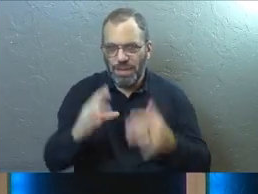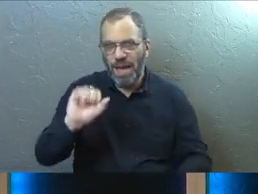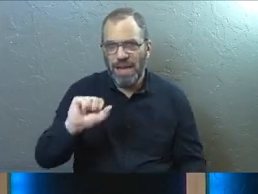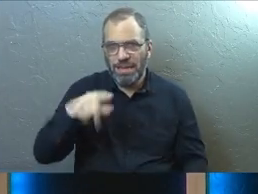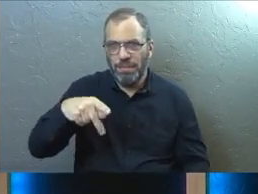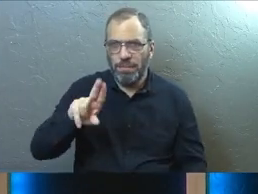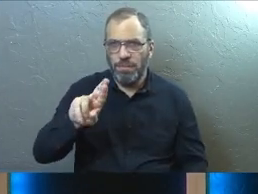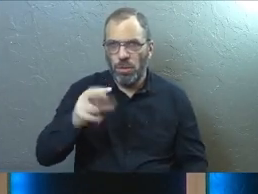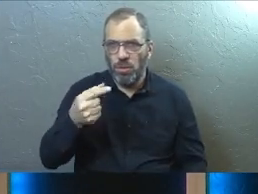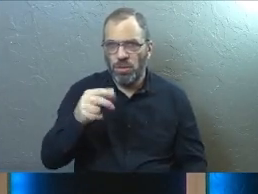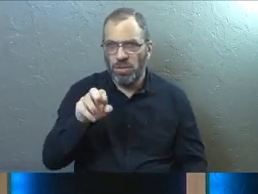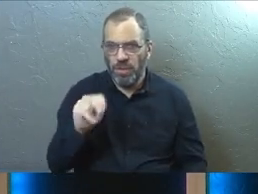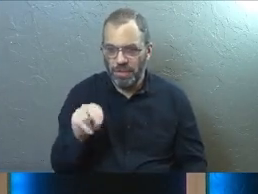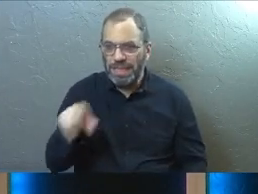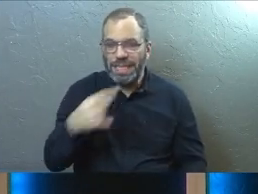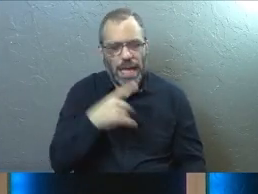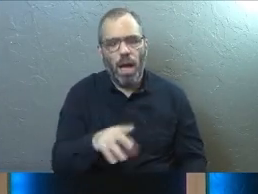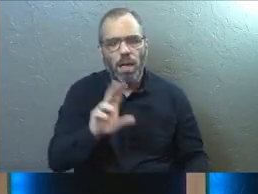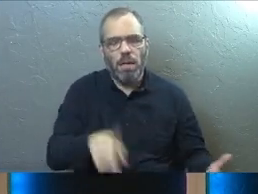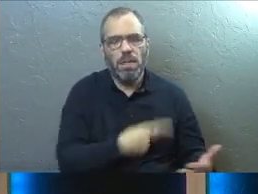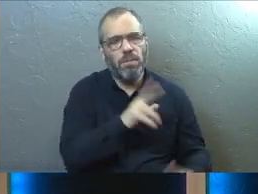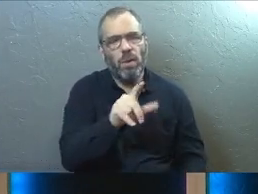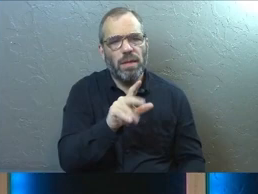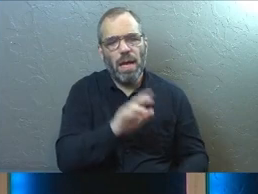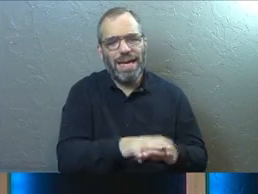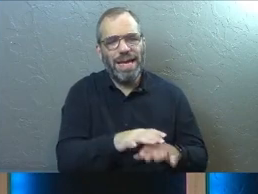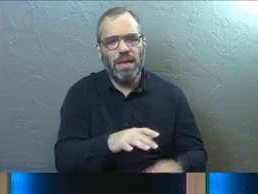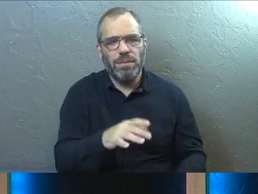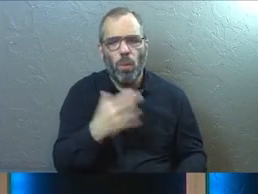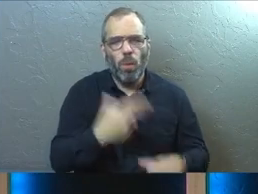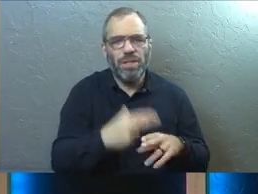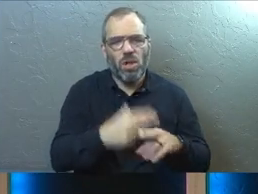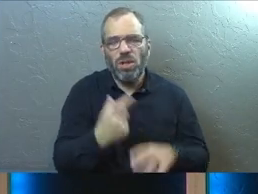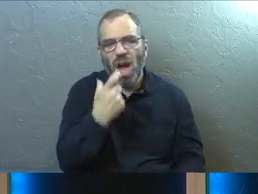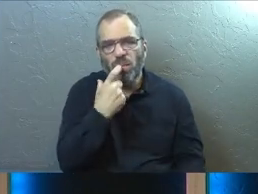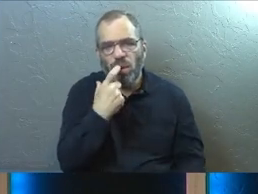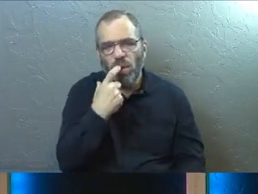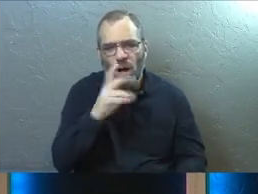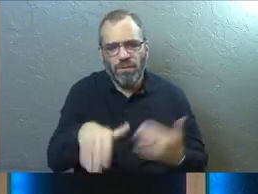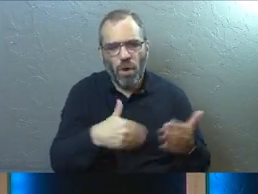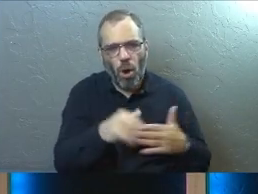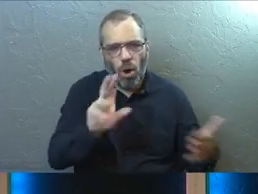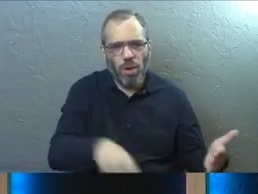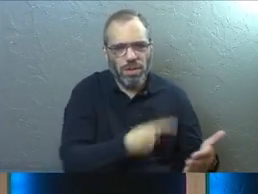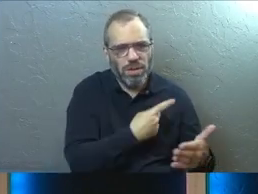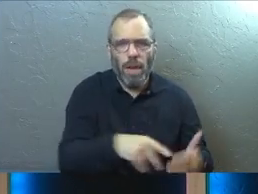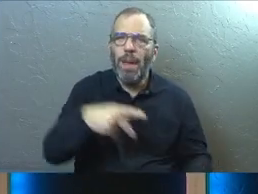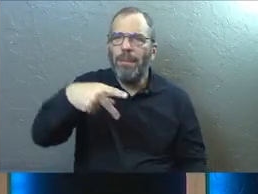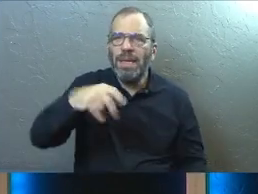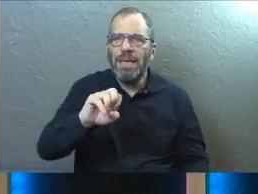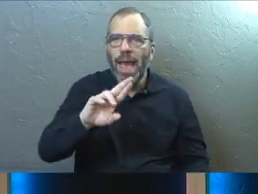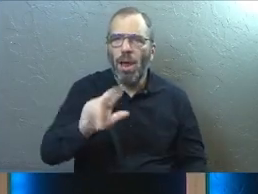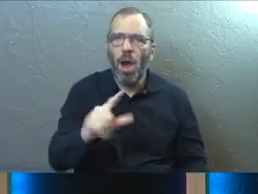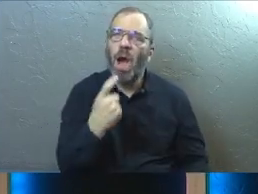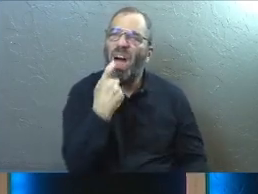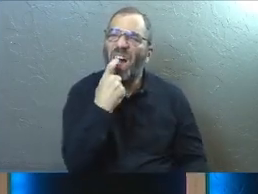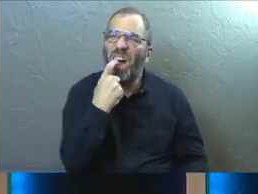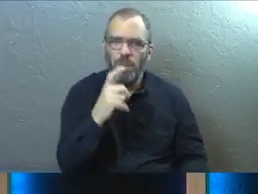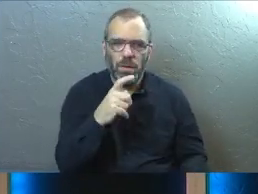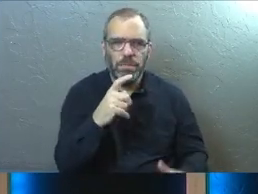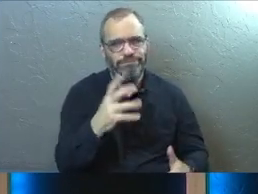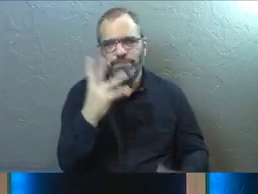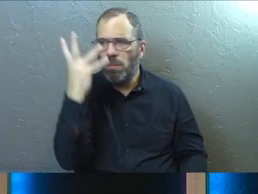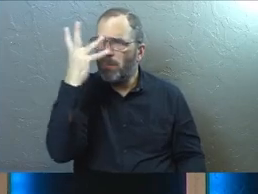he said about Psalm 23, he said, Psalm 23 is the pearl of all the psalms. Like, it's just so good. And it's